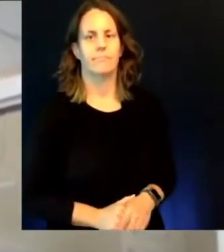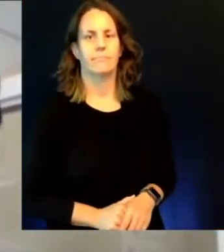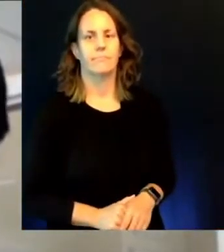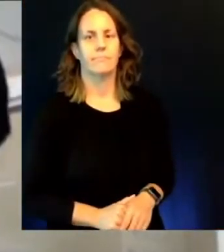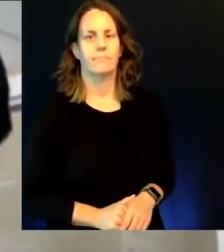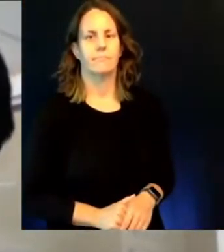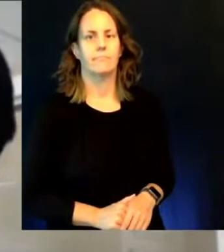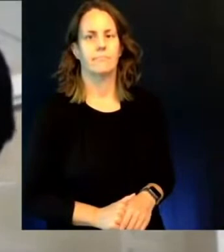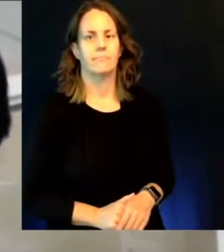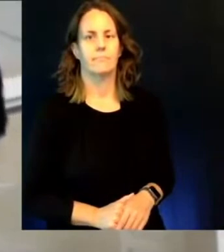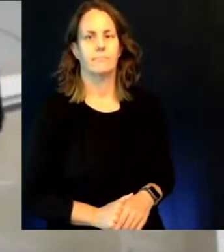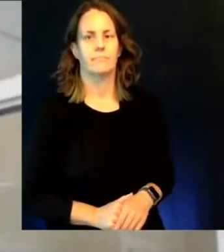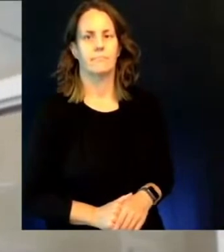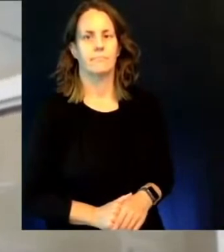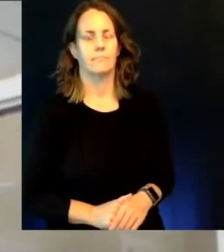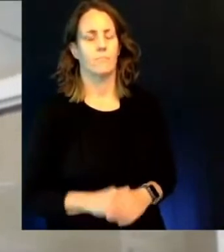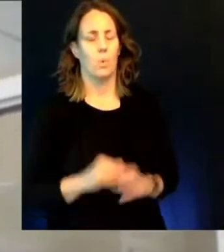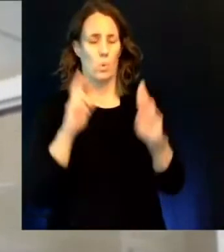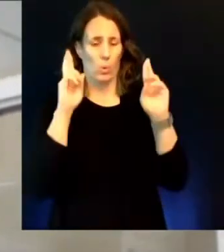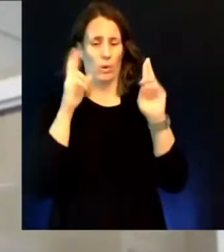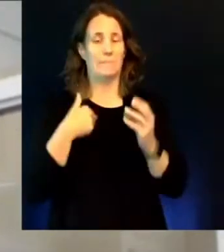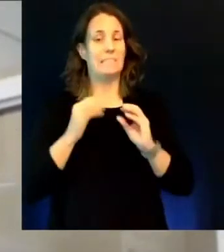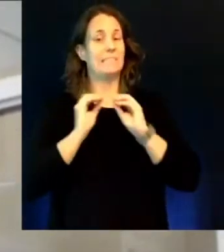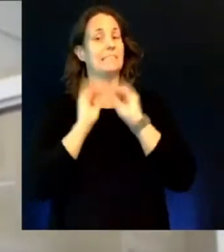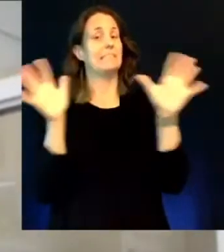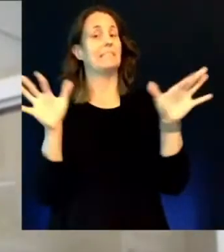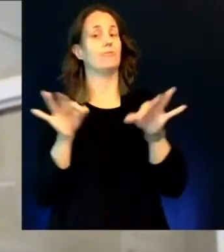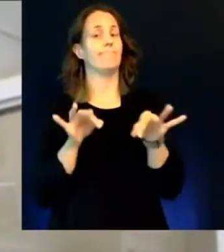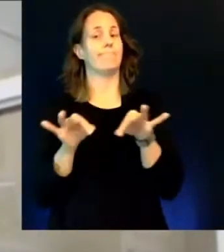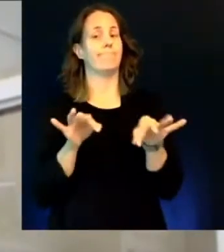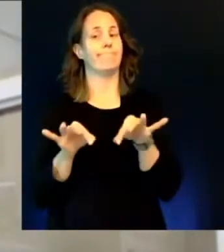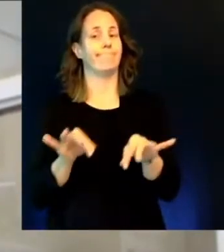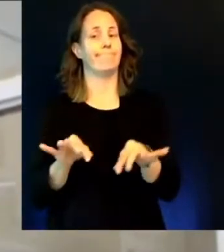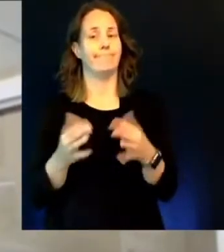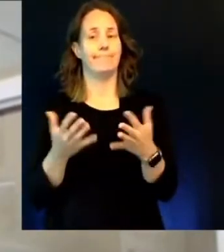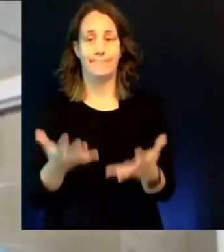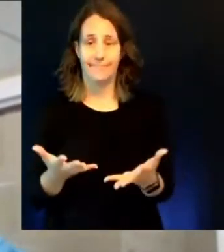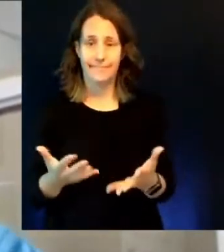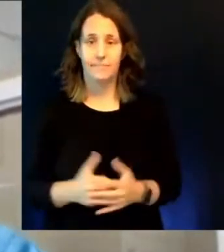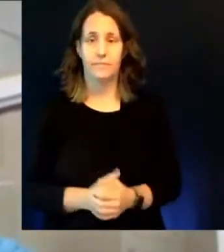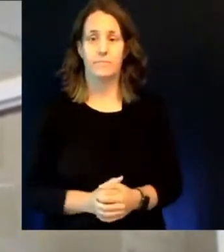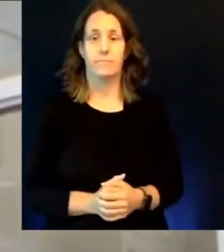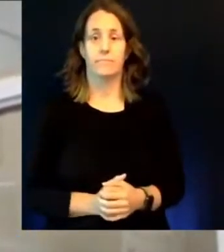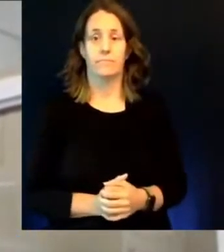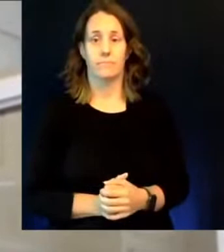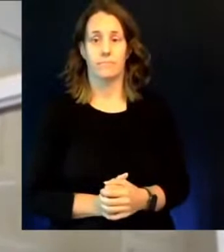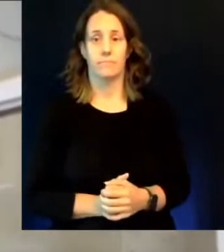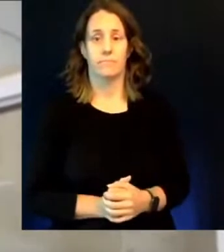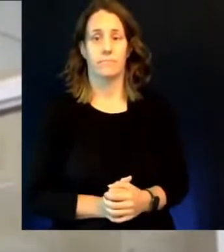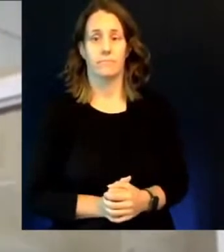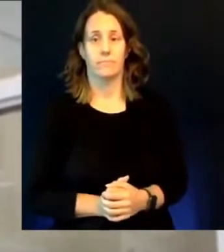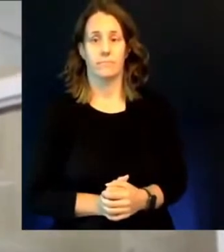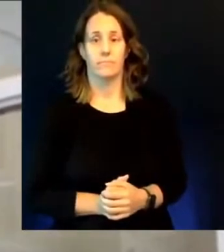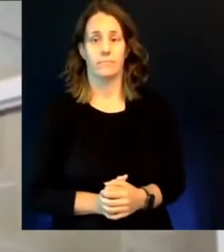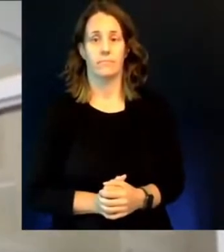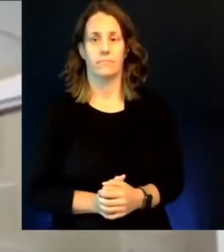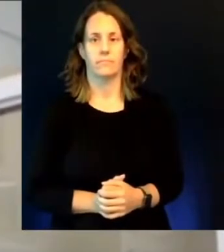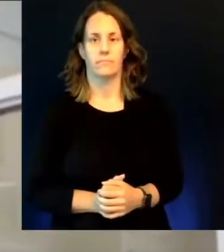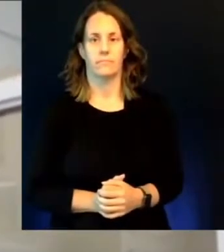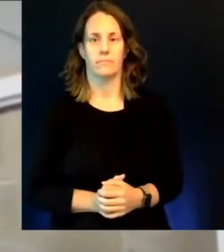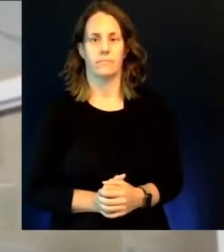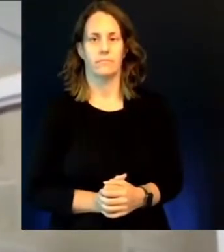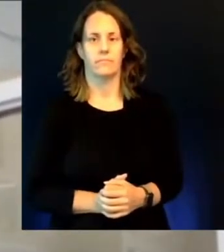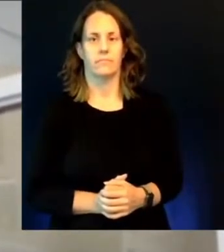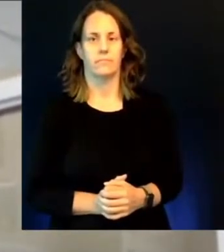or third doses, as well as boosters. And sometimes it's helpful to separate a couple of issues. The first issue